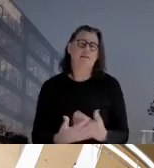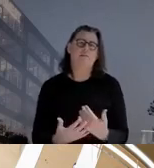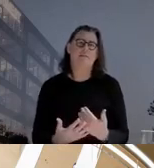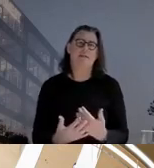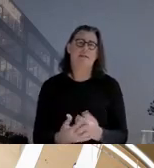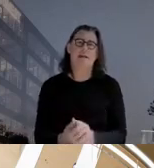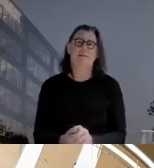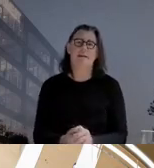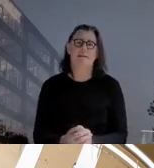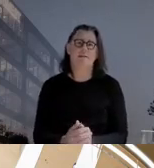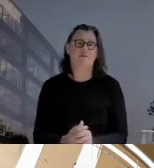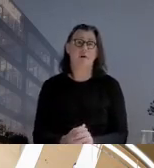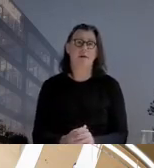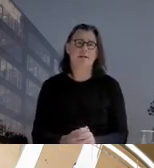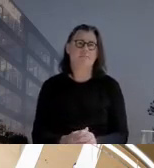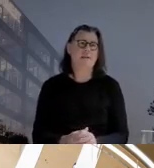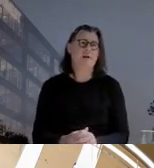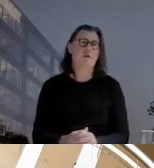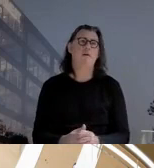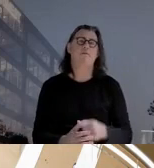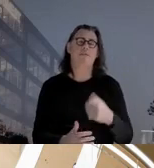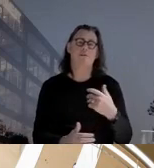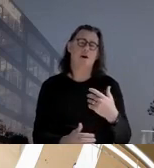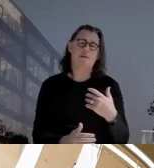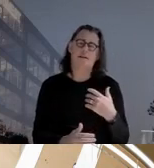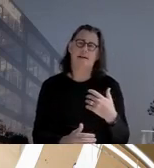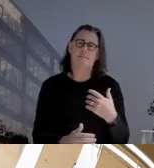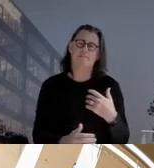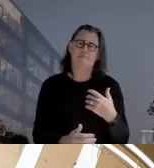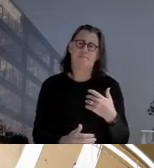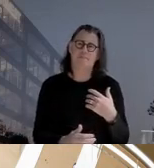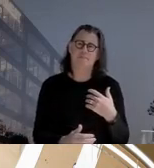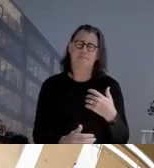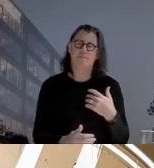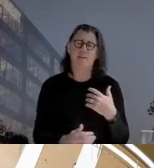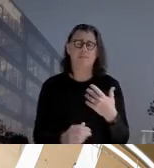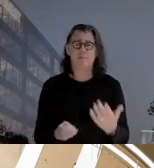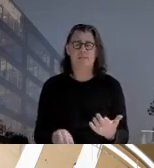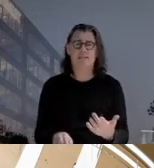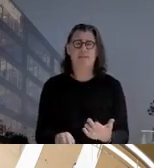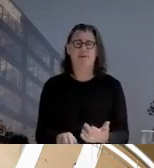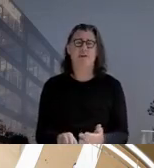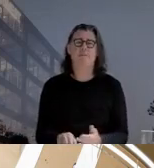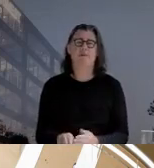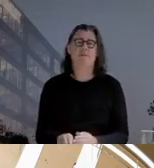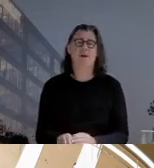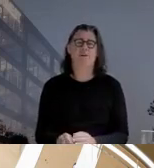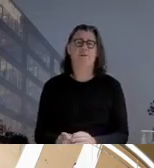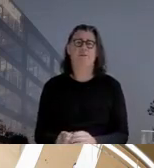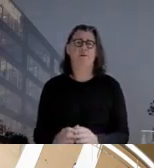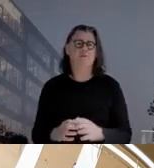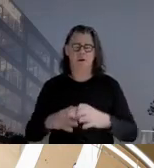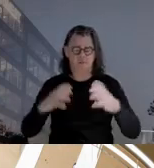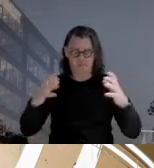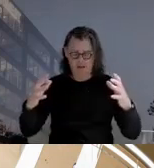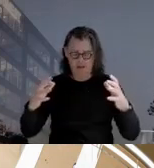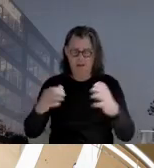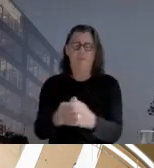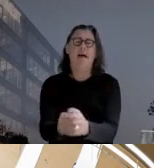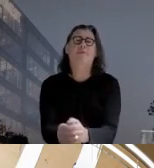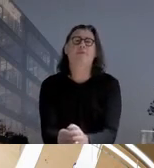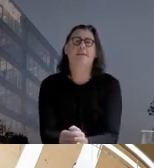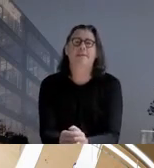factors. If it's in an area that's growing, or if it's not, if it's a building that's going to come under pressure